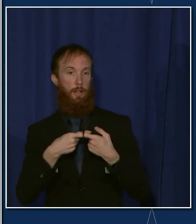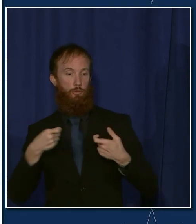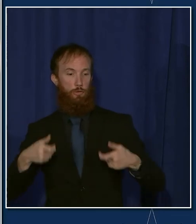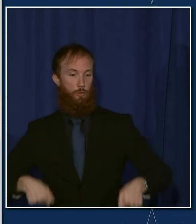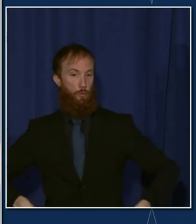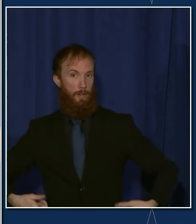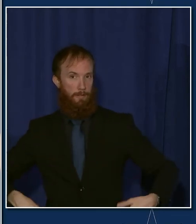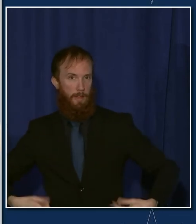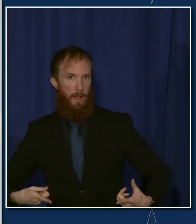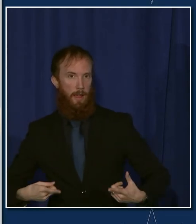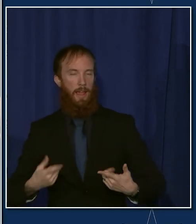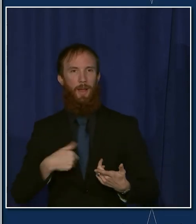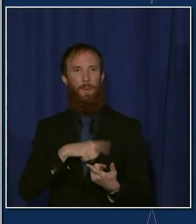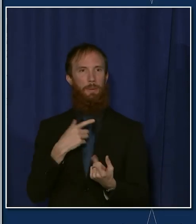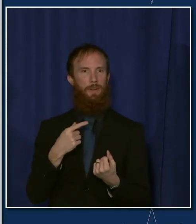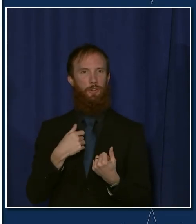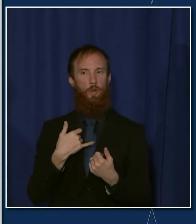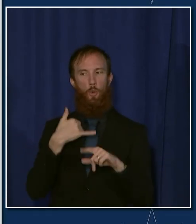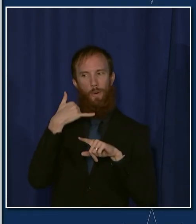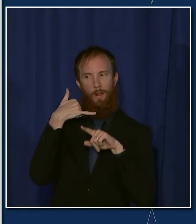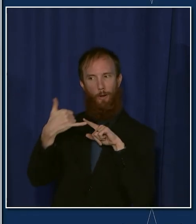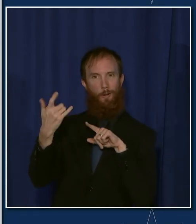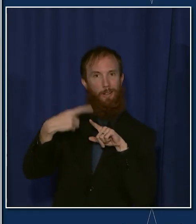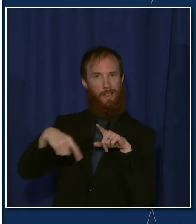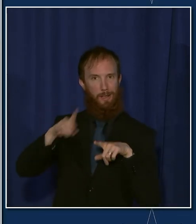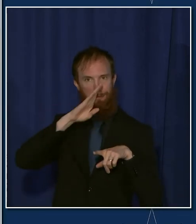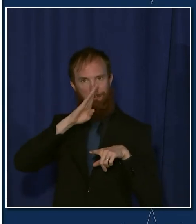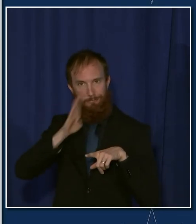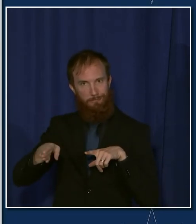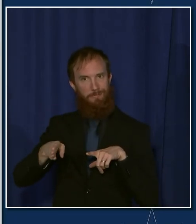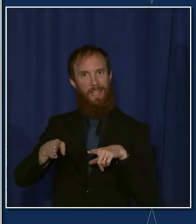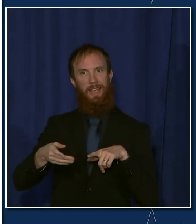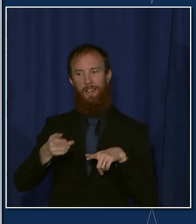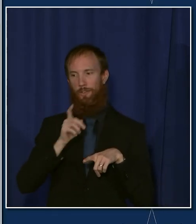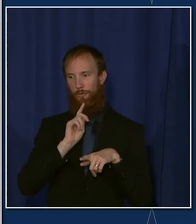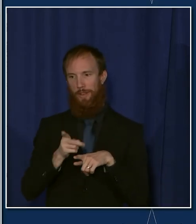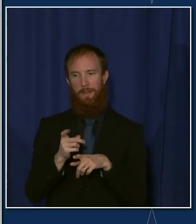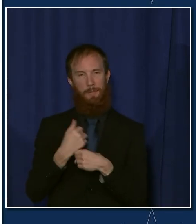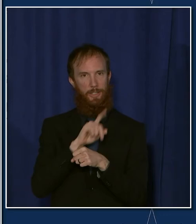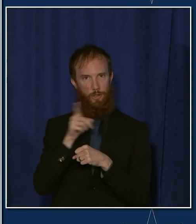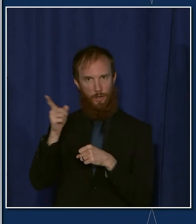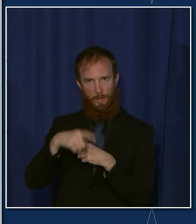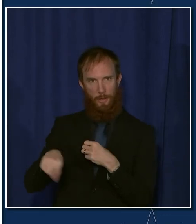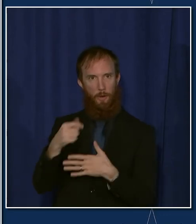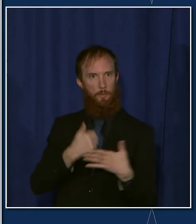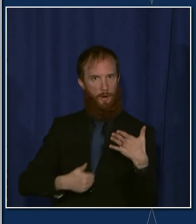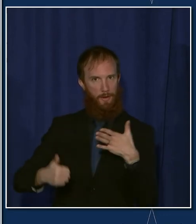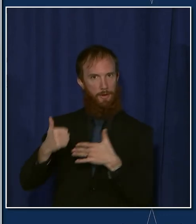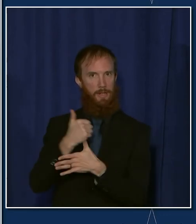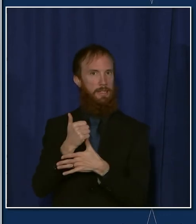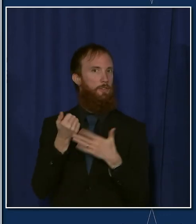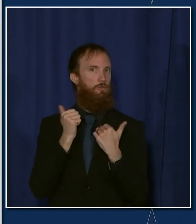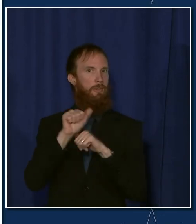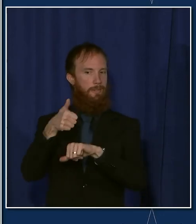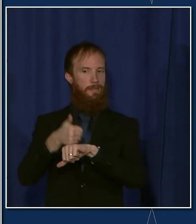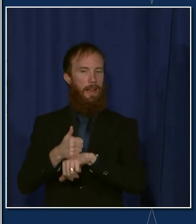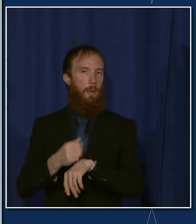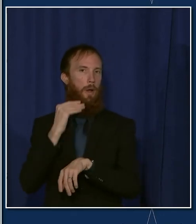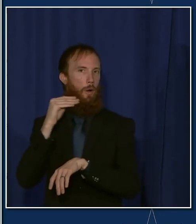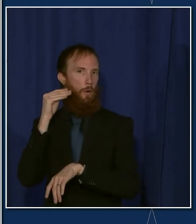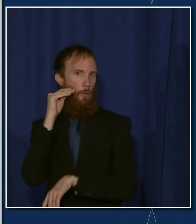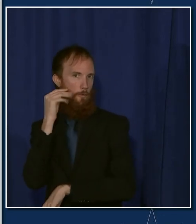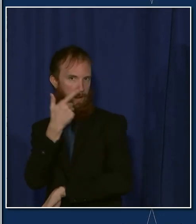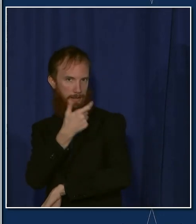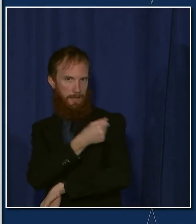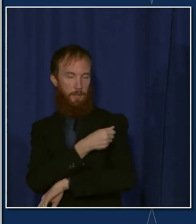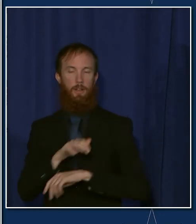actually did calling to those folks and specifically prioritizing them for, in most cases, at-home vaccination. We also have